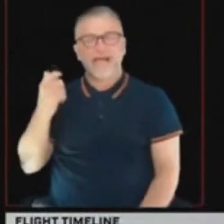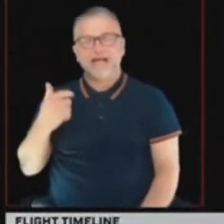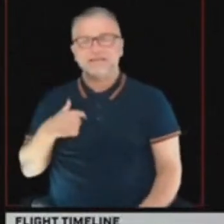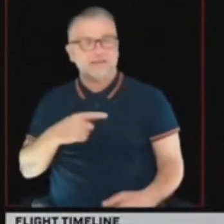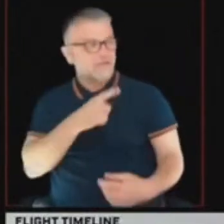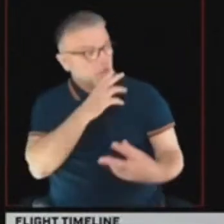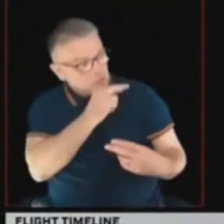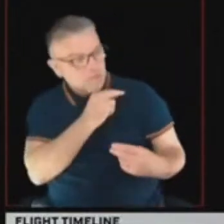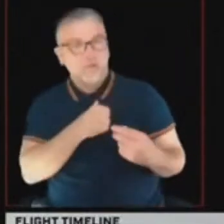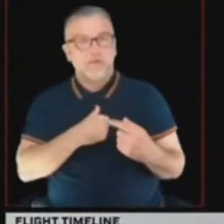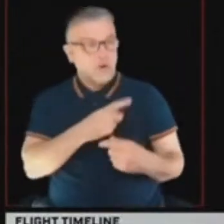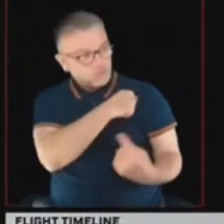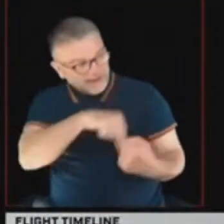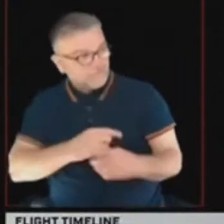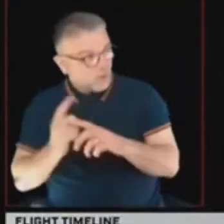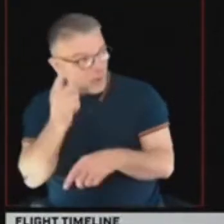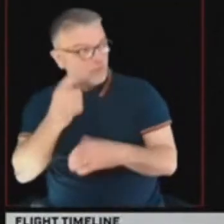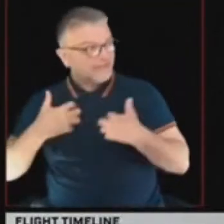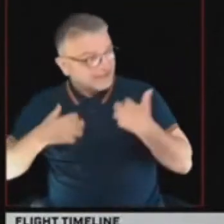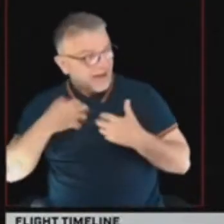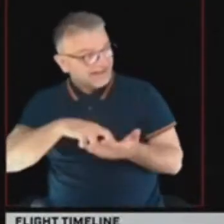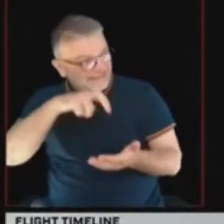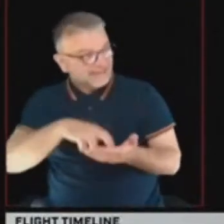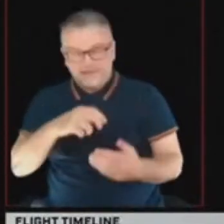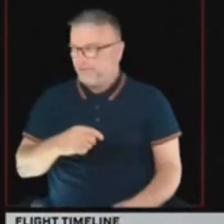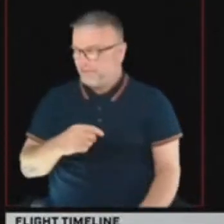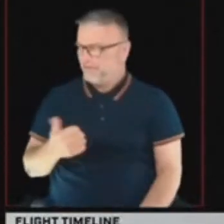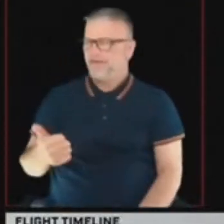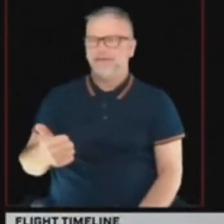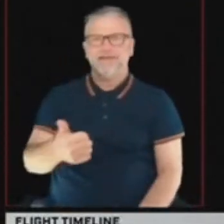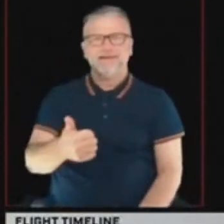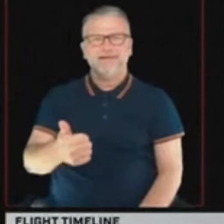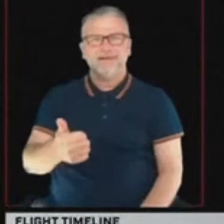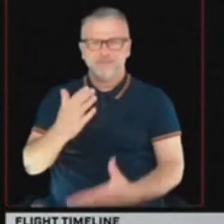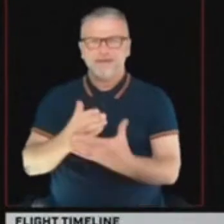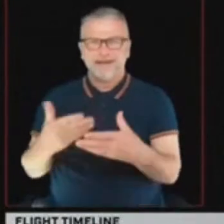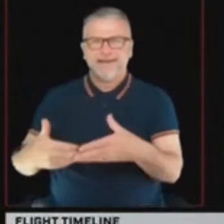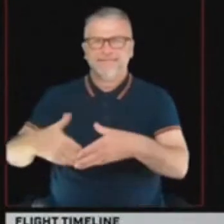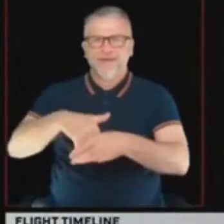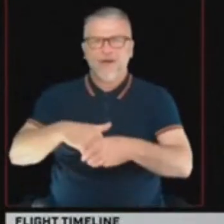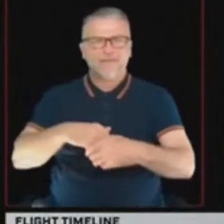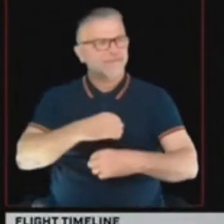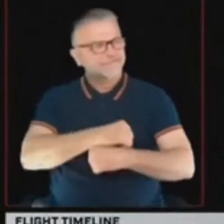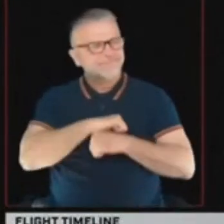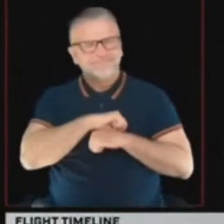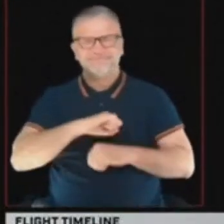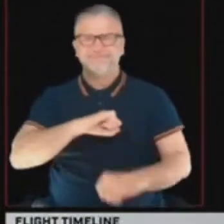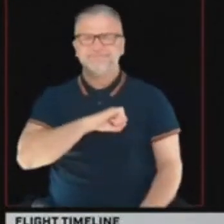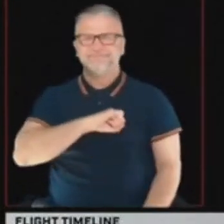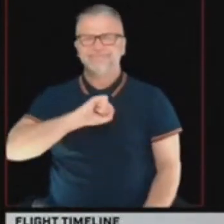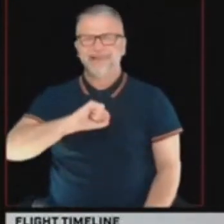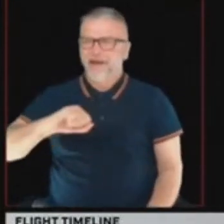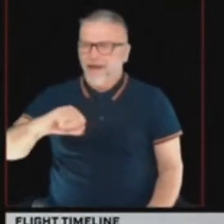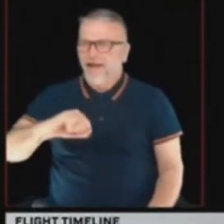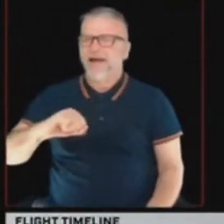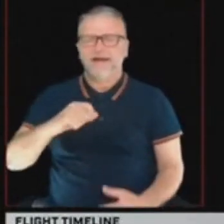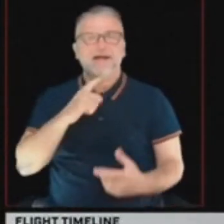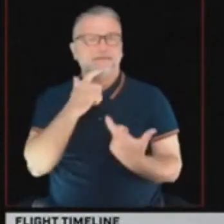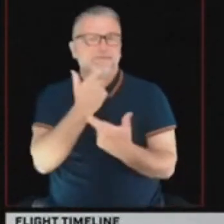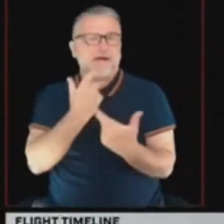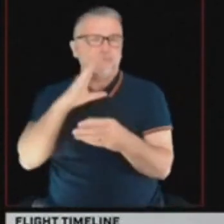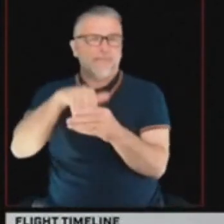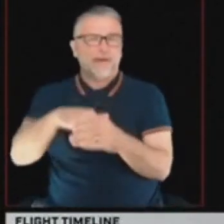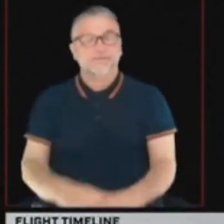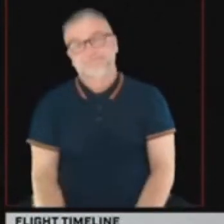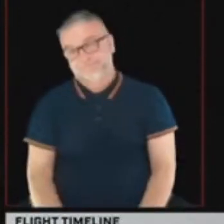the launch? That's so exciting!" The community is just really embracing, and it's fun to be a part of that. Yeah, exactly. I mean, especially being a